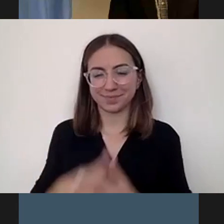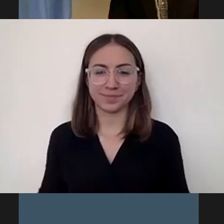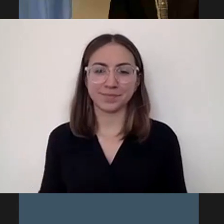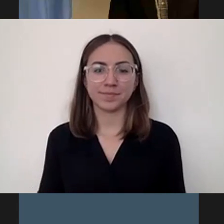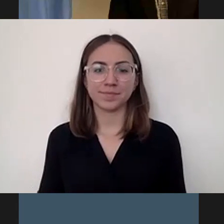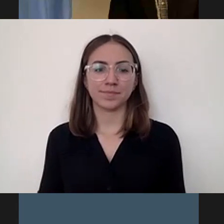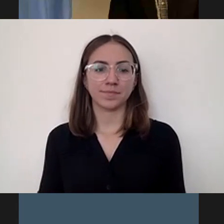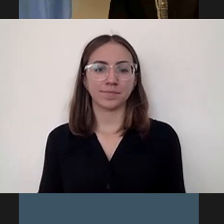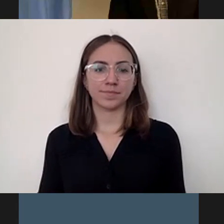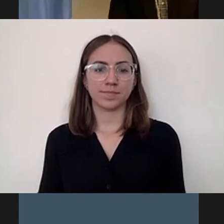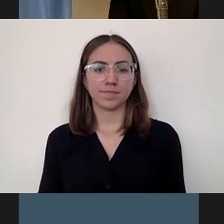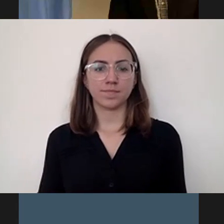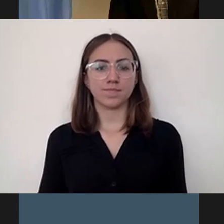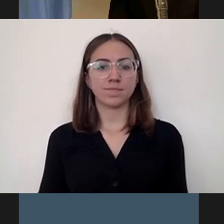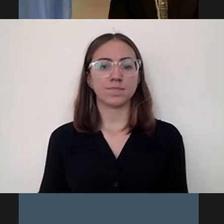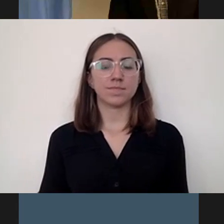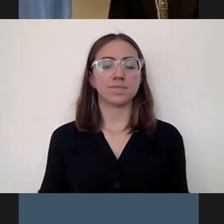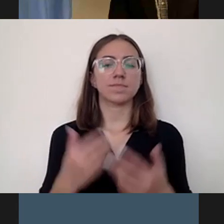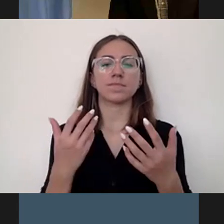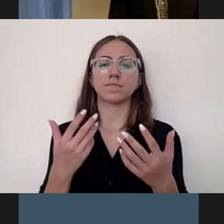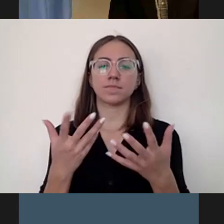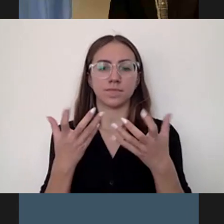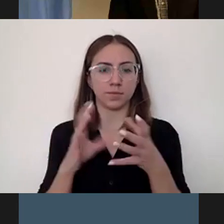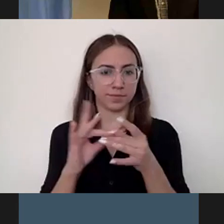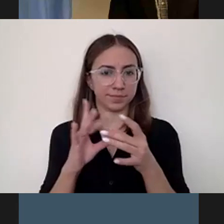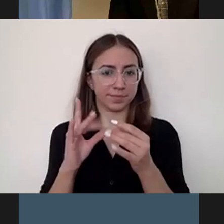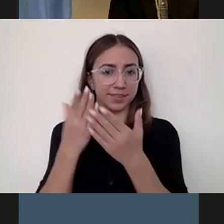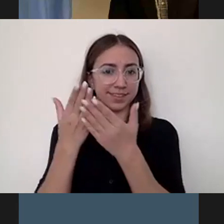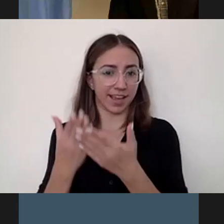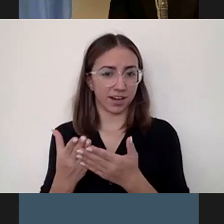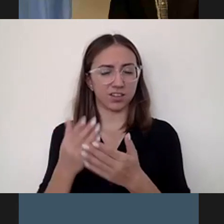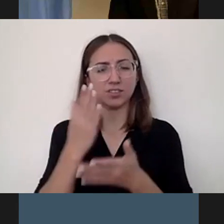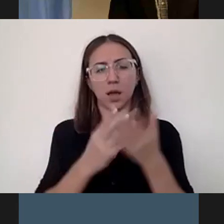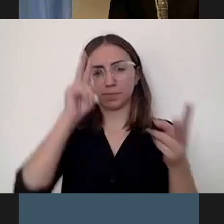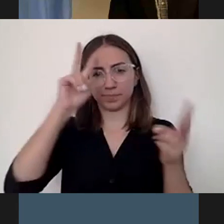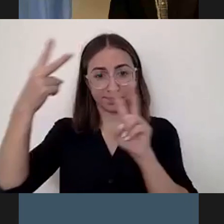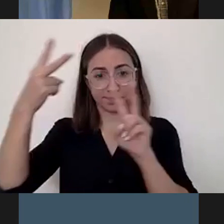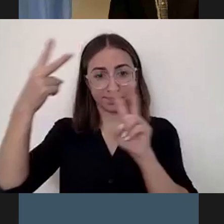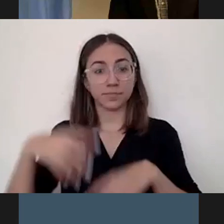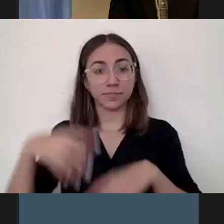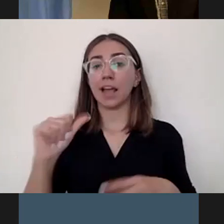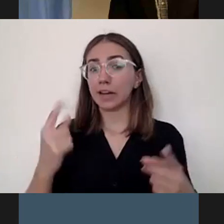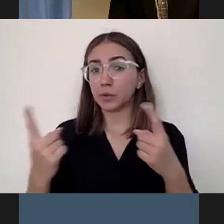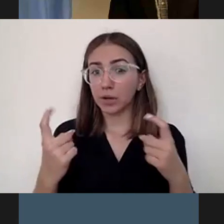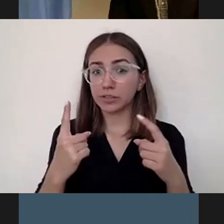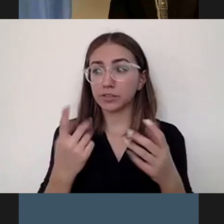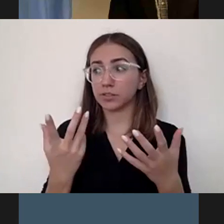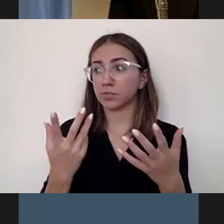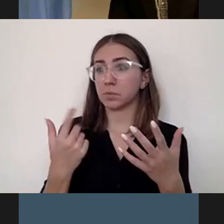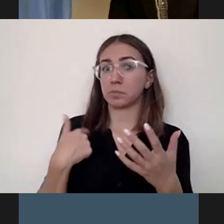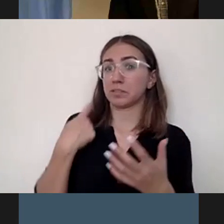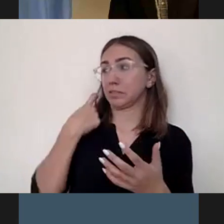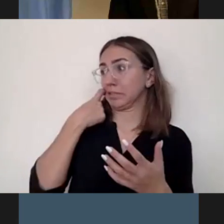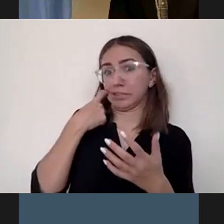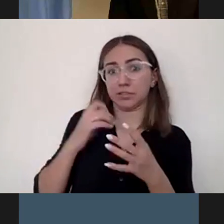Okay. I'm going to talk about the data for the vaccines and misinformation, but anyone have any pressing questions on what I was